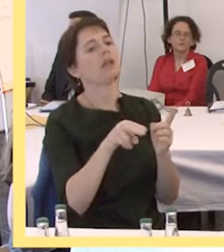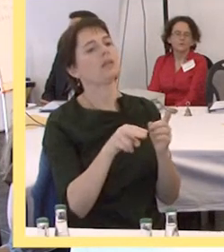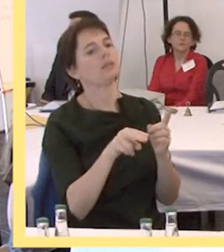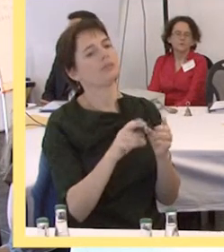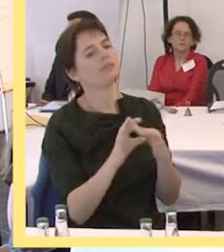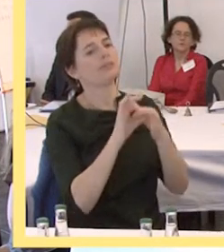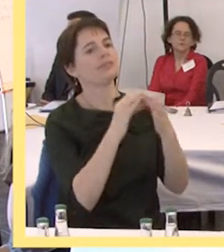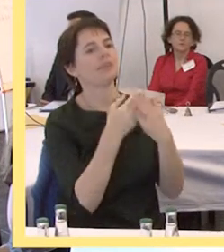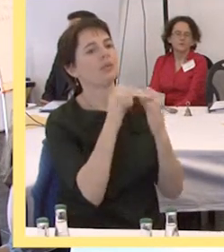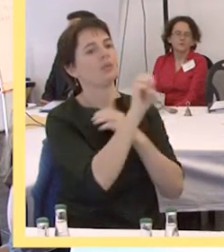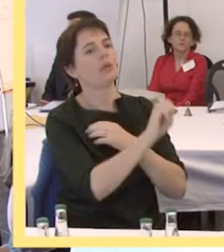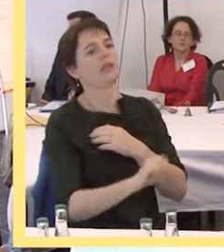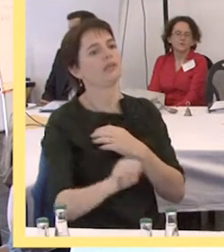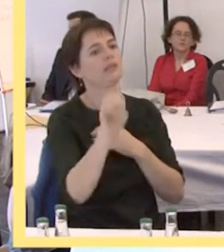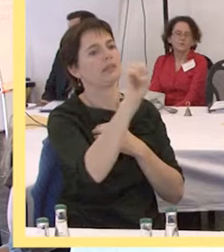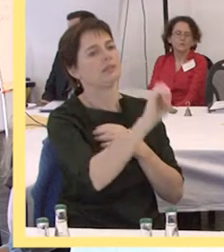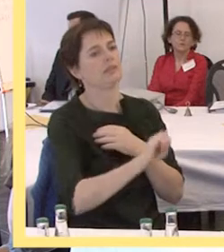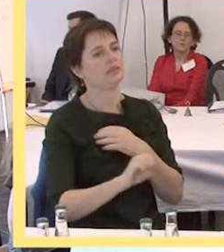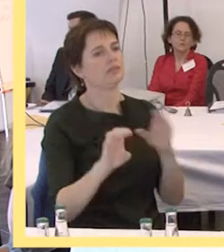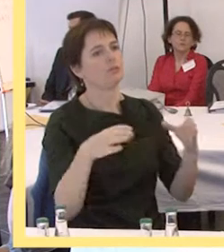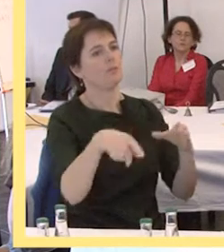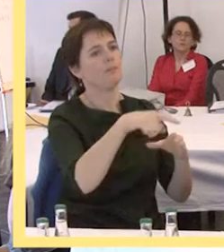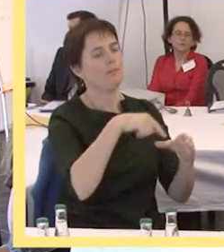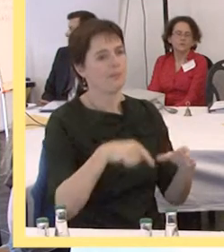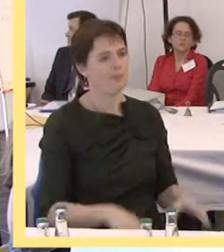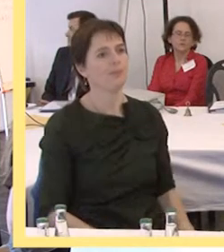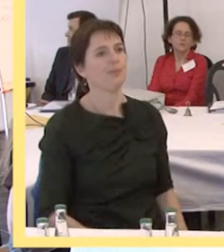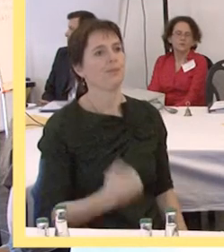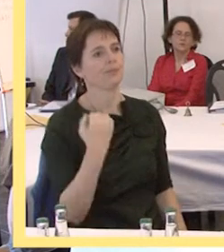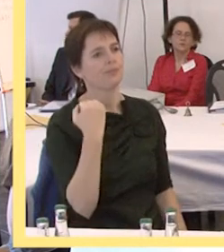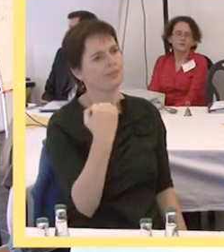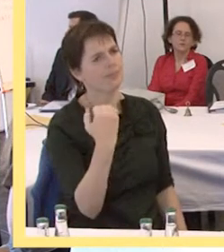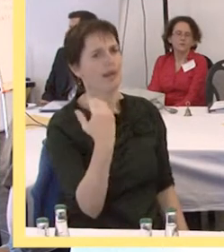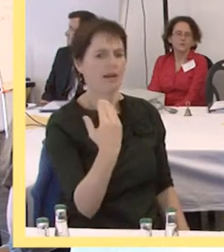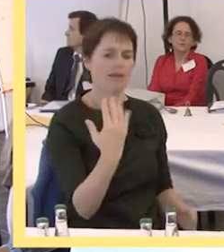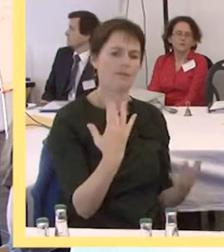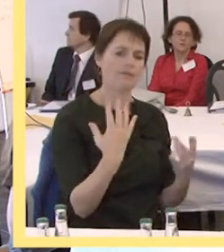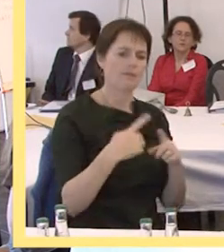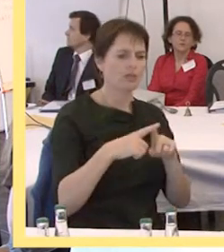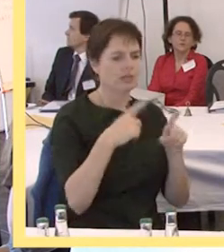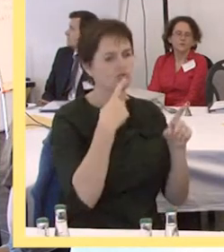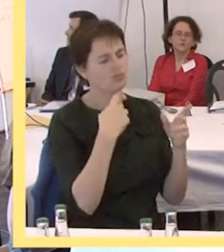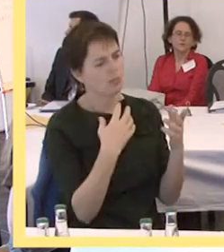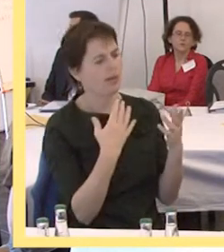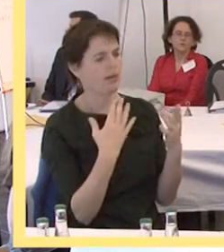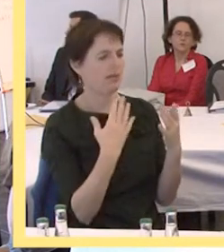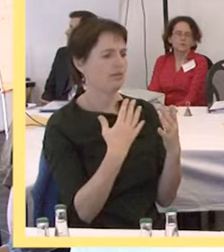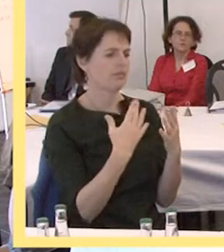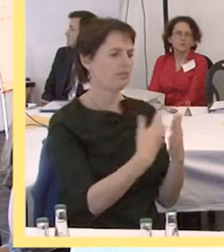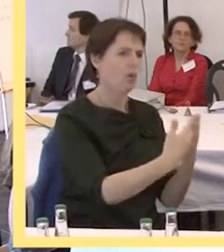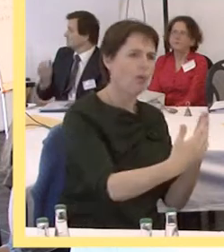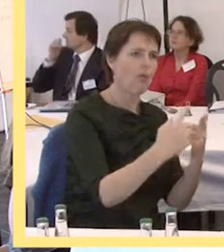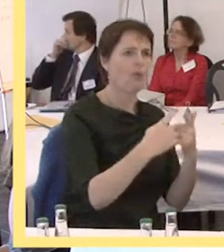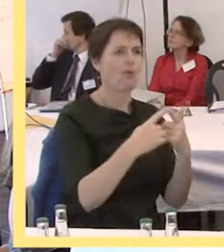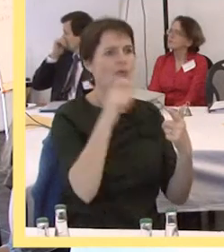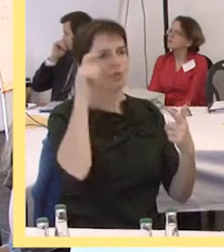we also have specificities such as various languages, various cultures, and also what has also